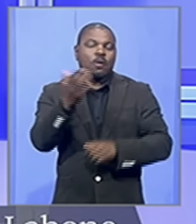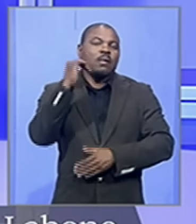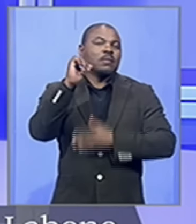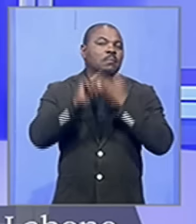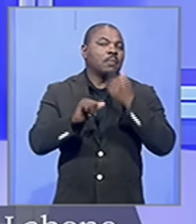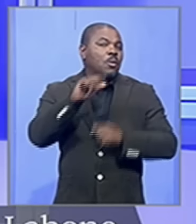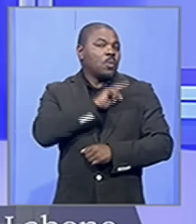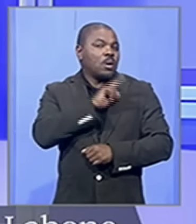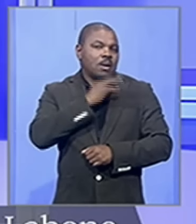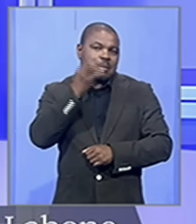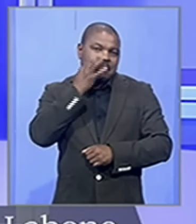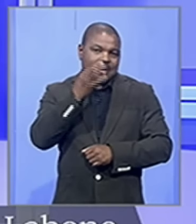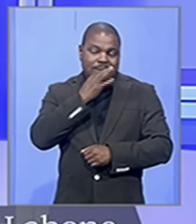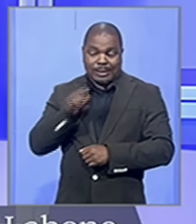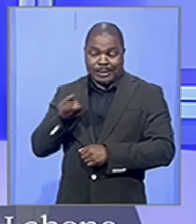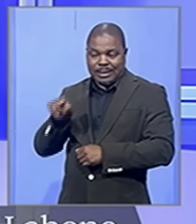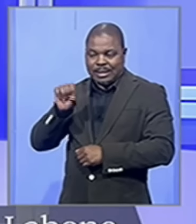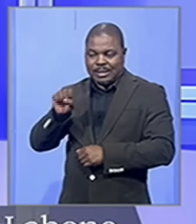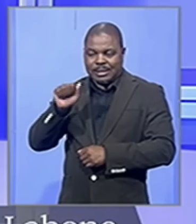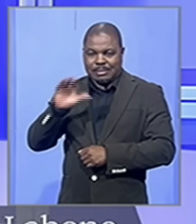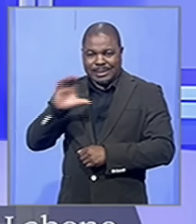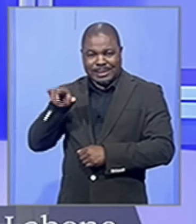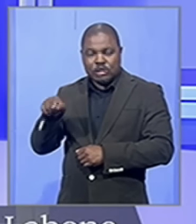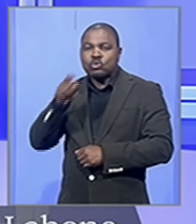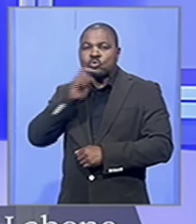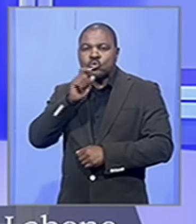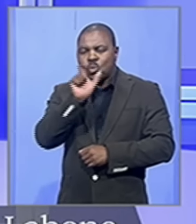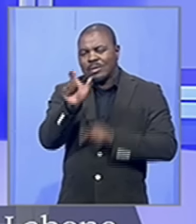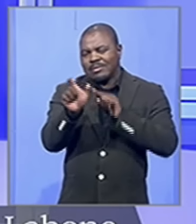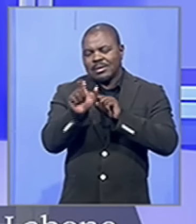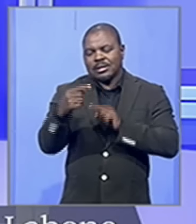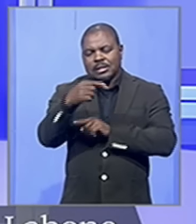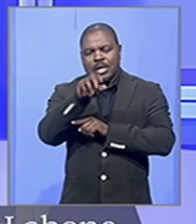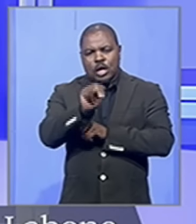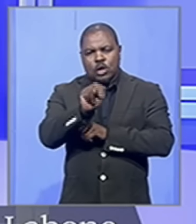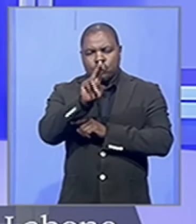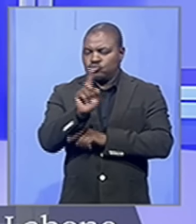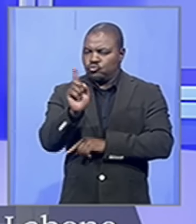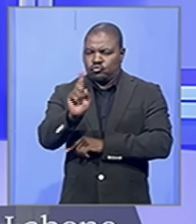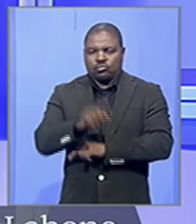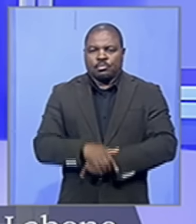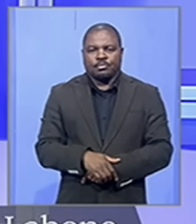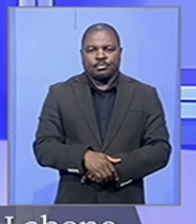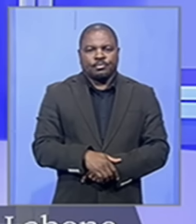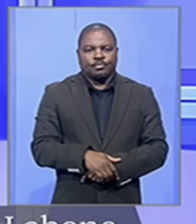fitileng e lopa gore SABC e se dirise le reo la GNU.